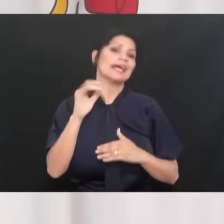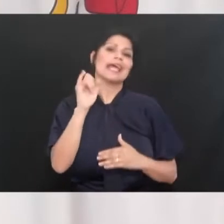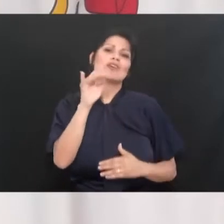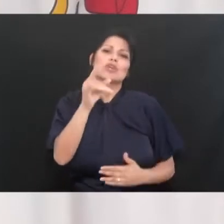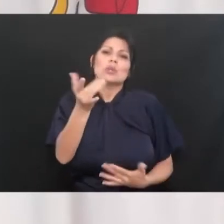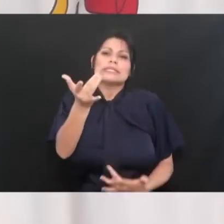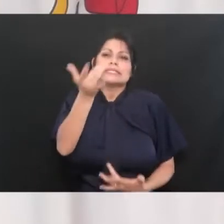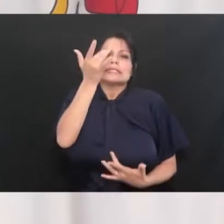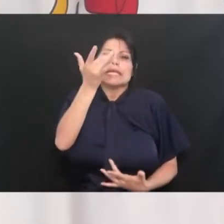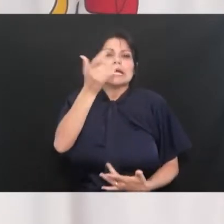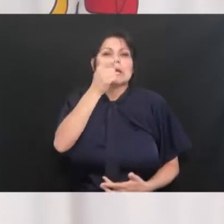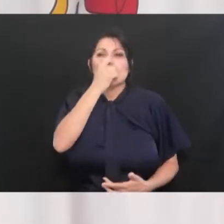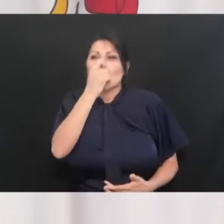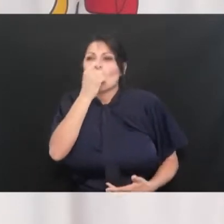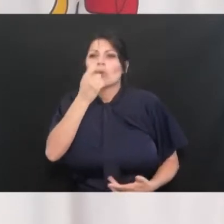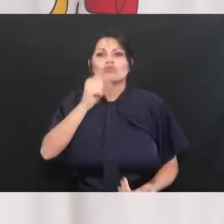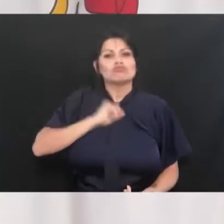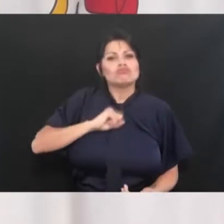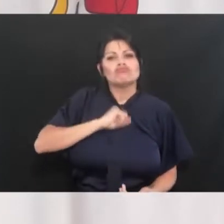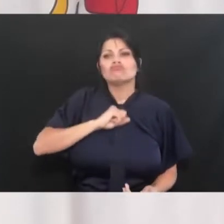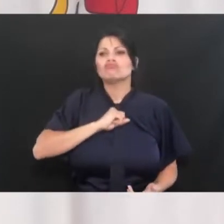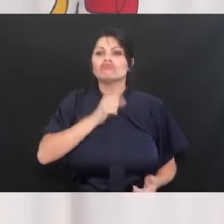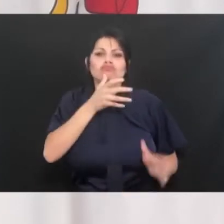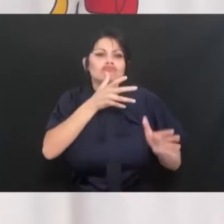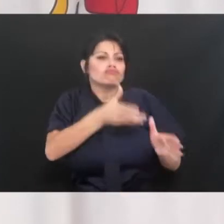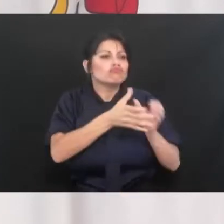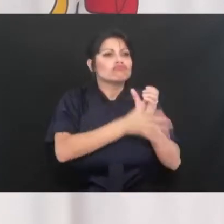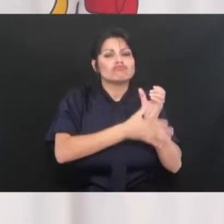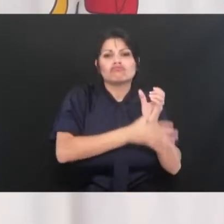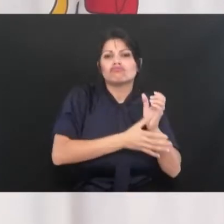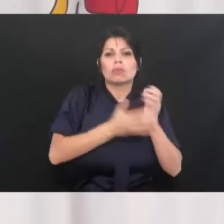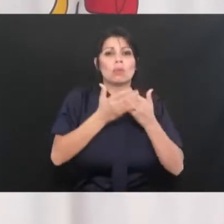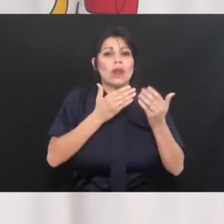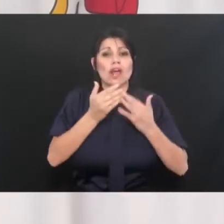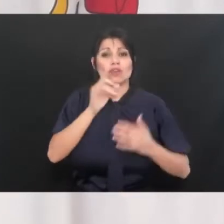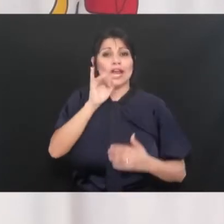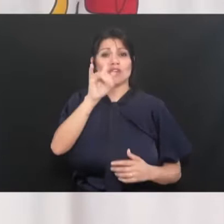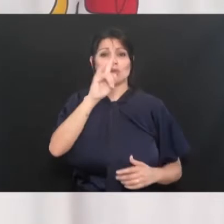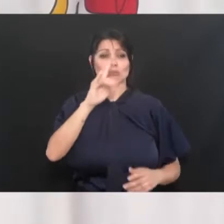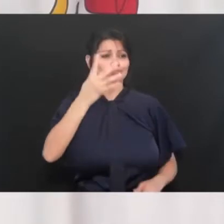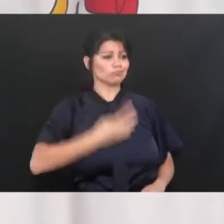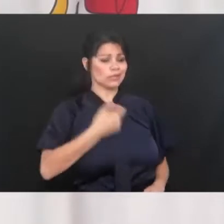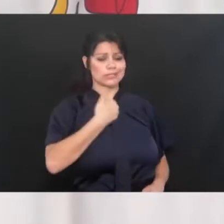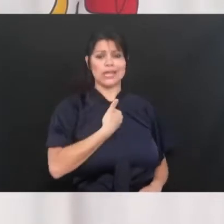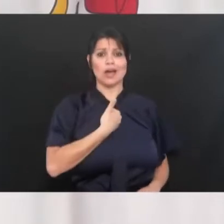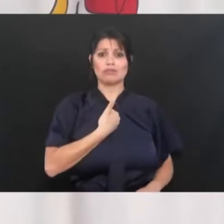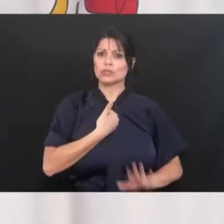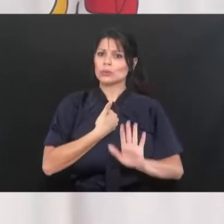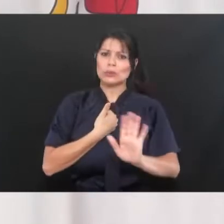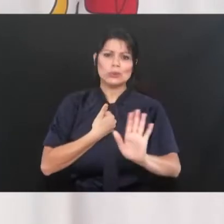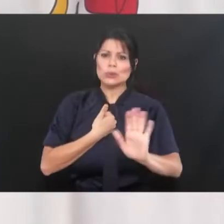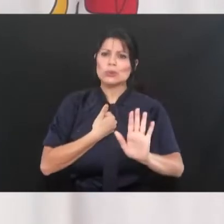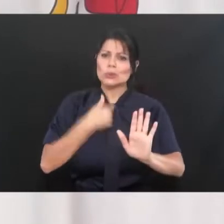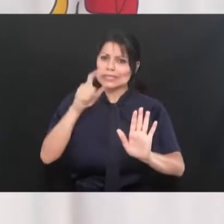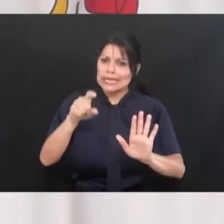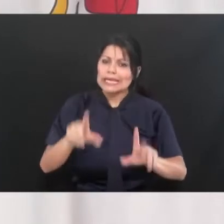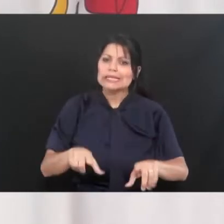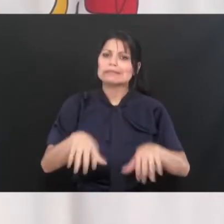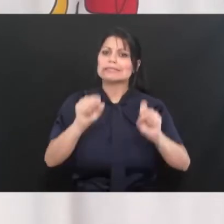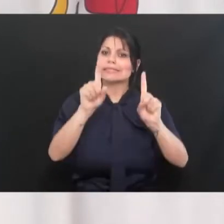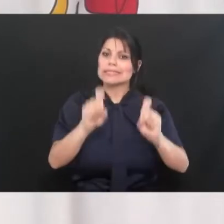you're really, really making a bad move. As far as eligibility, it's 12 years old and